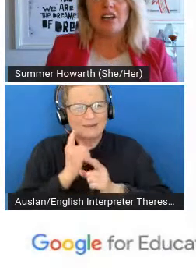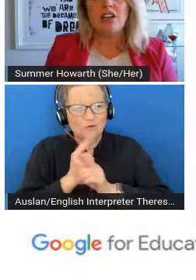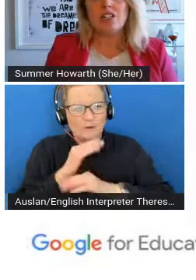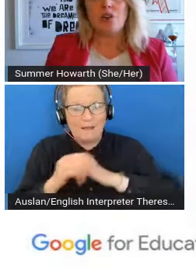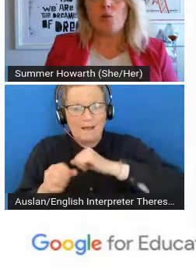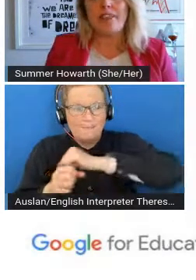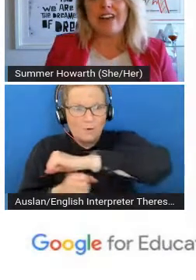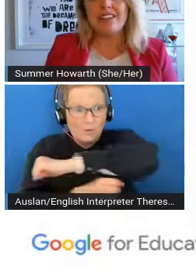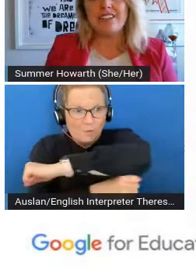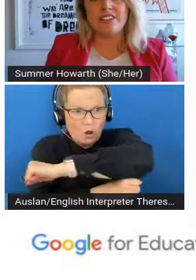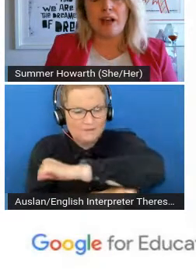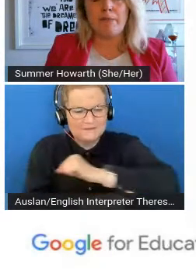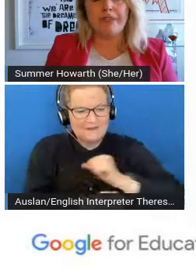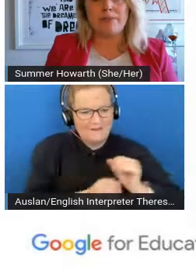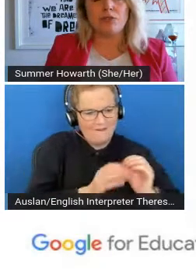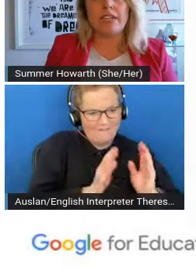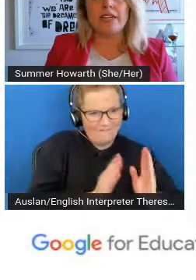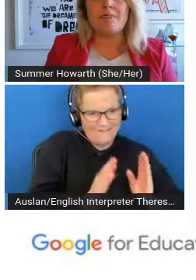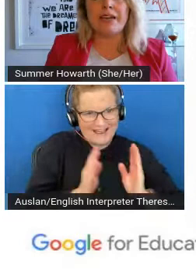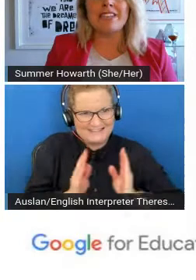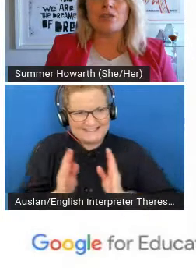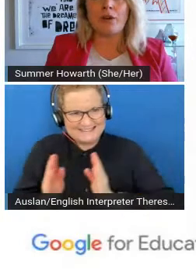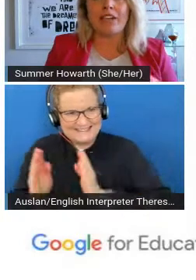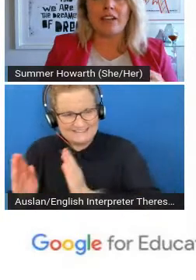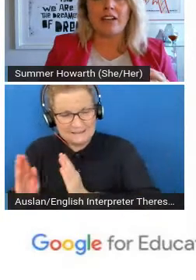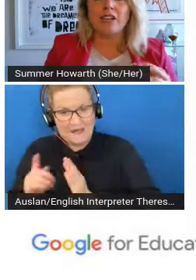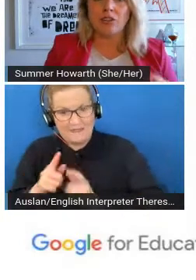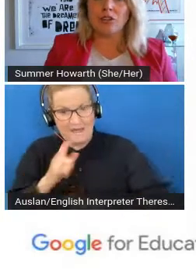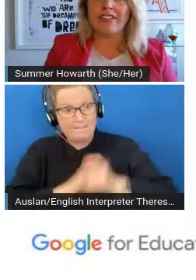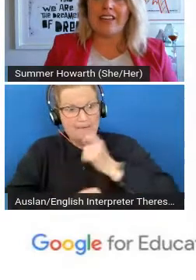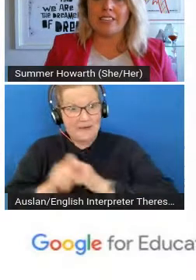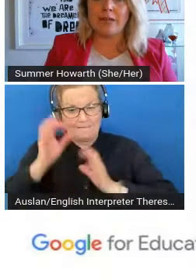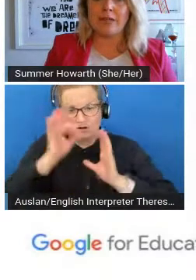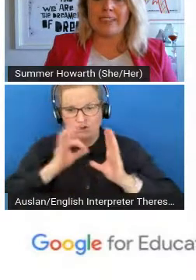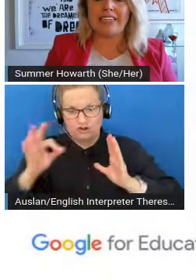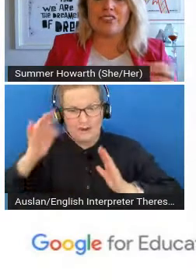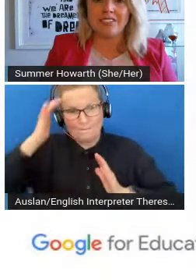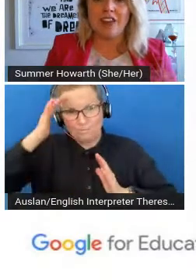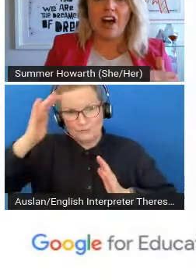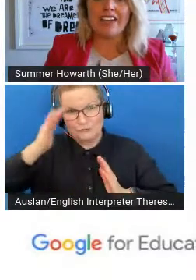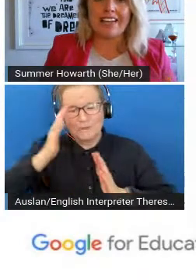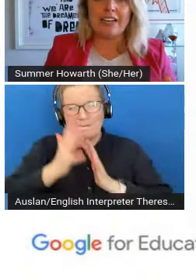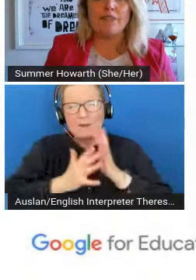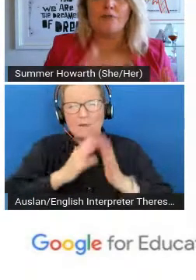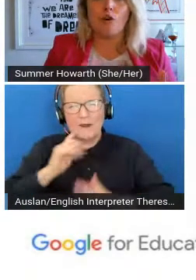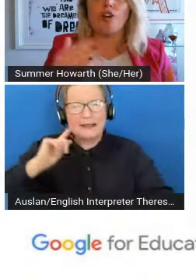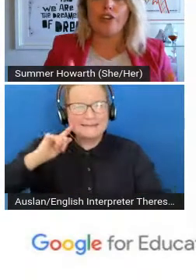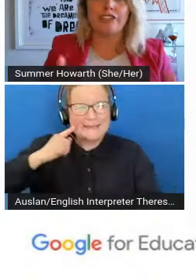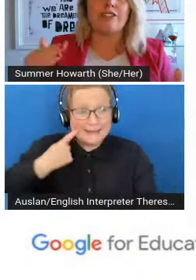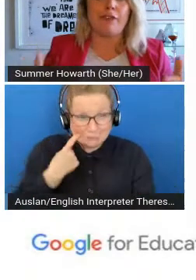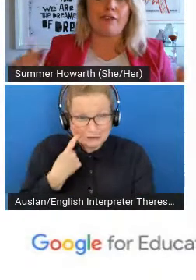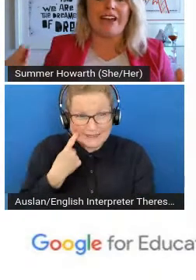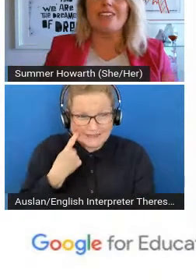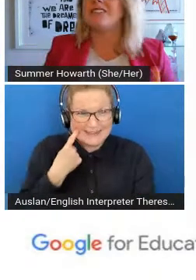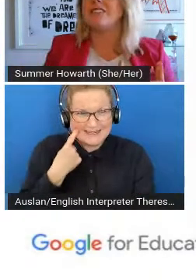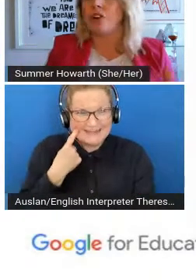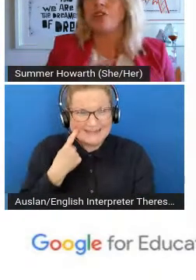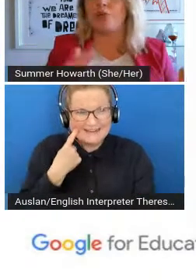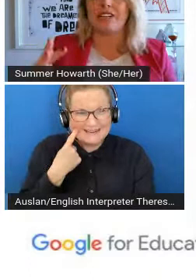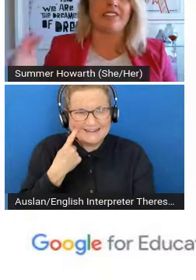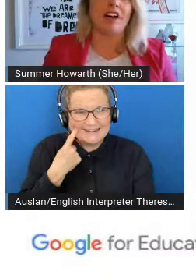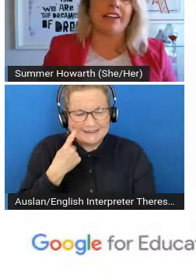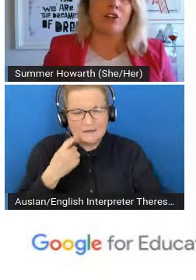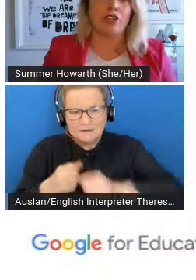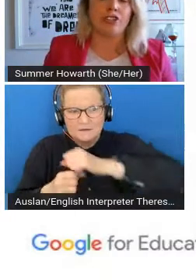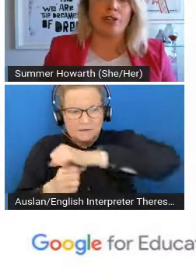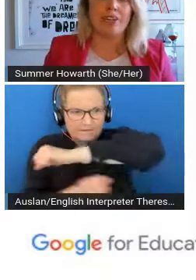design. So when that's a design principle, it means that we can look at that deliberately, design in for those different phases so that